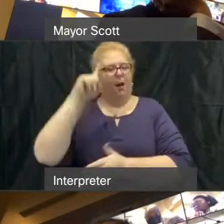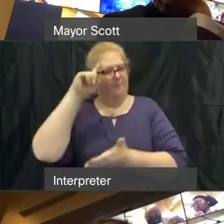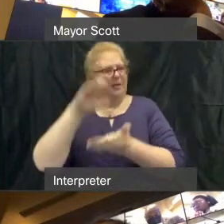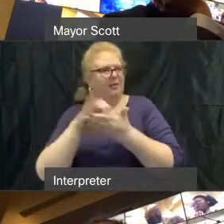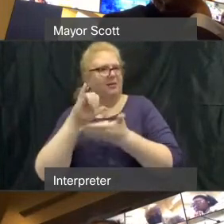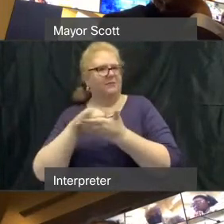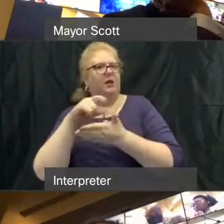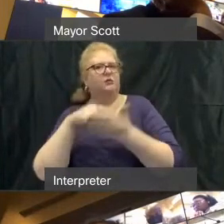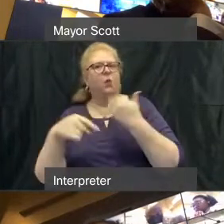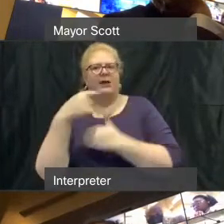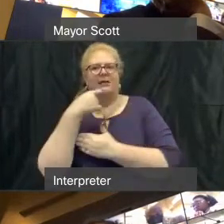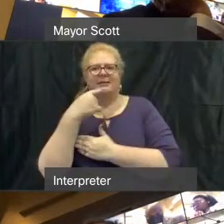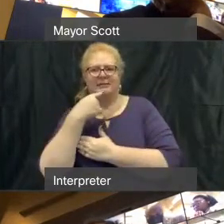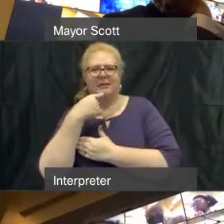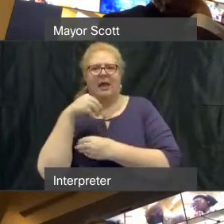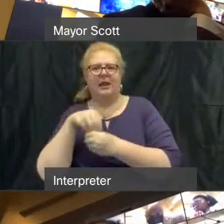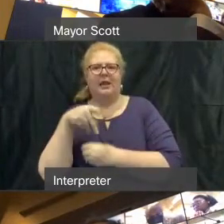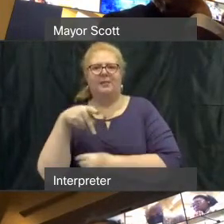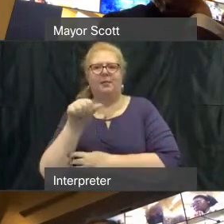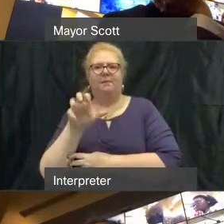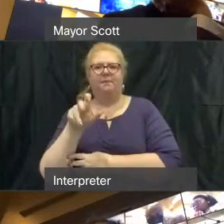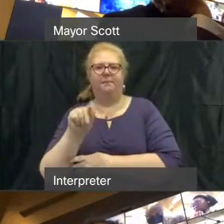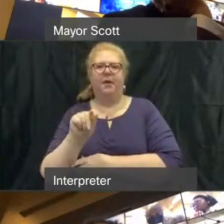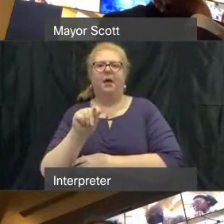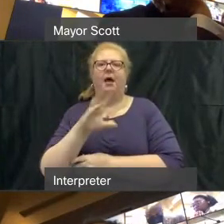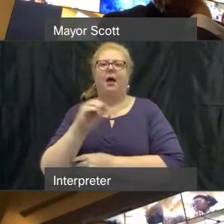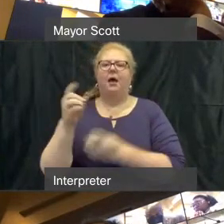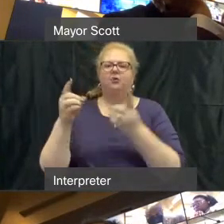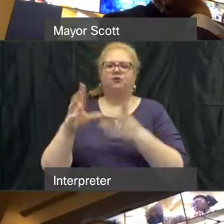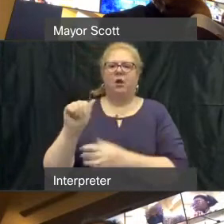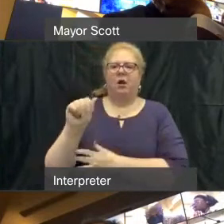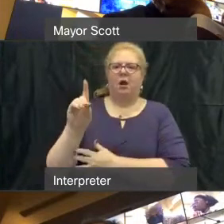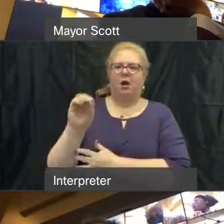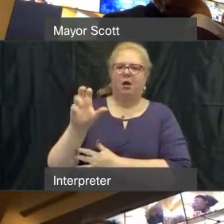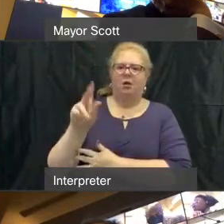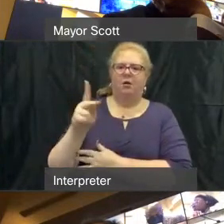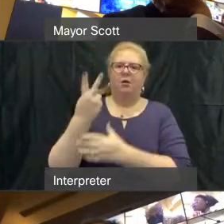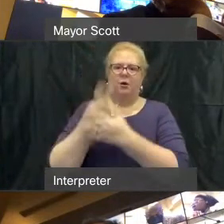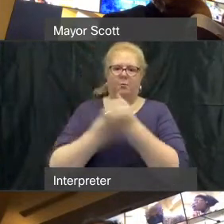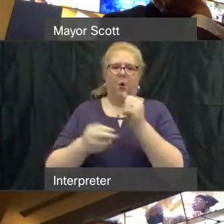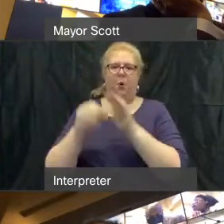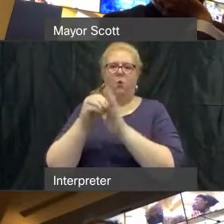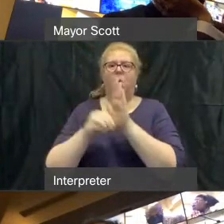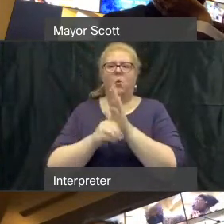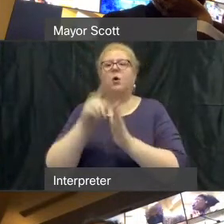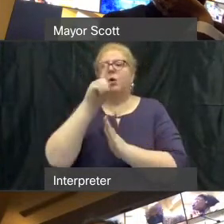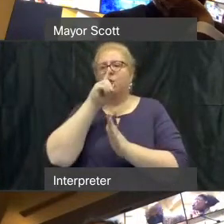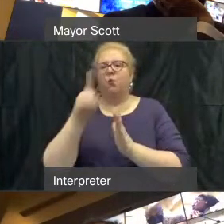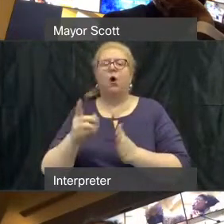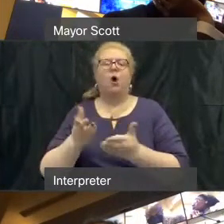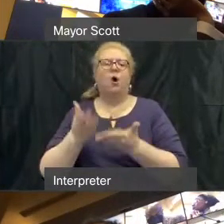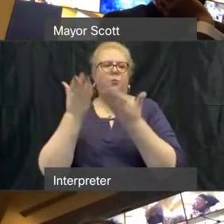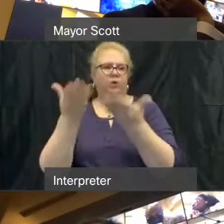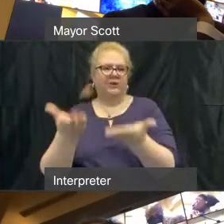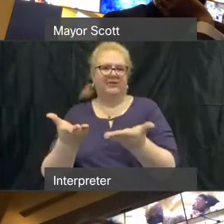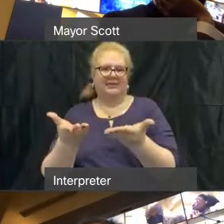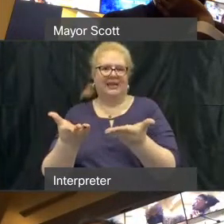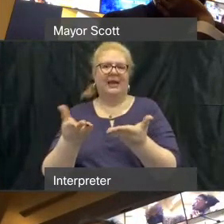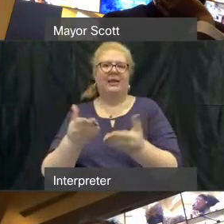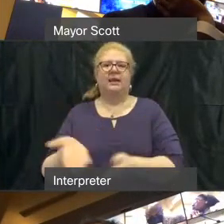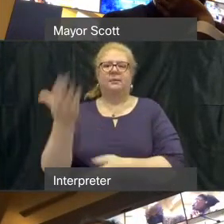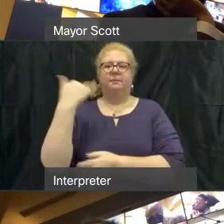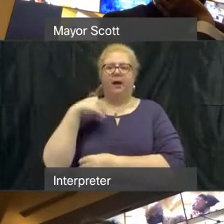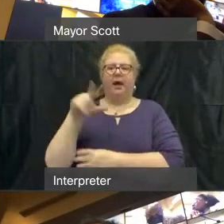was looking, and Director Adcock, both of those ordinances were presented to the board in